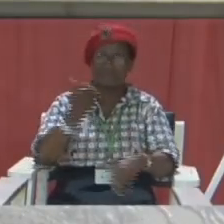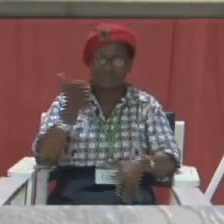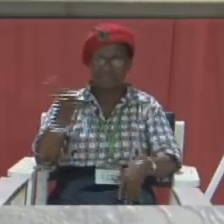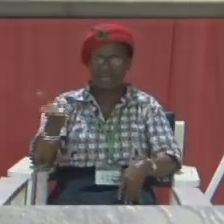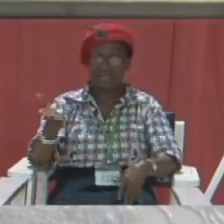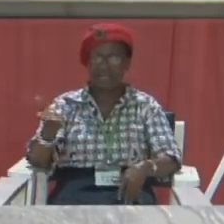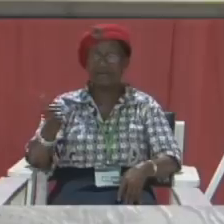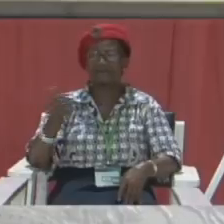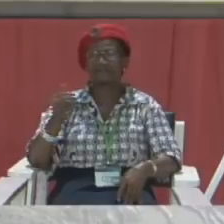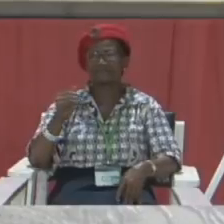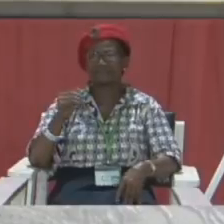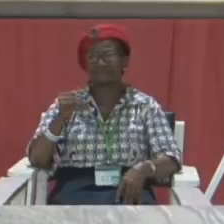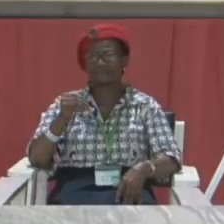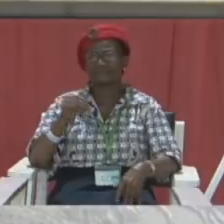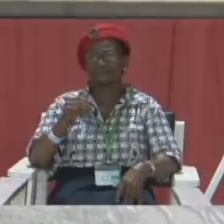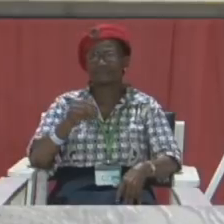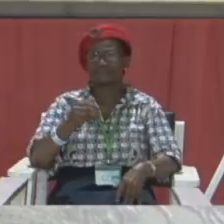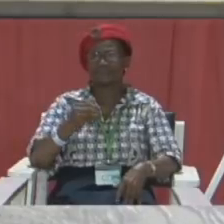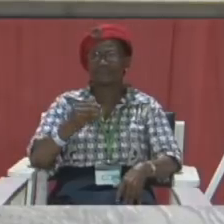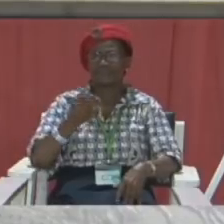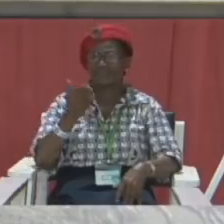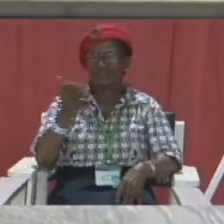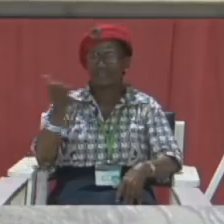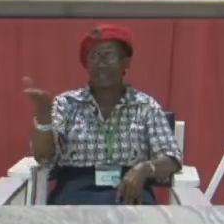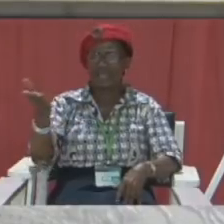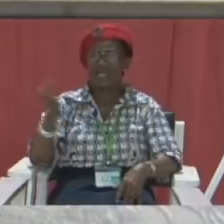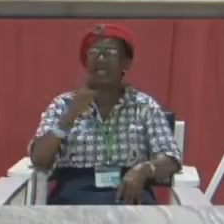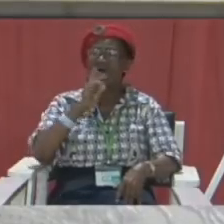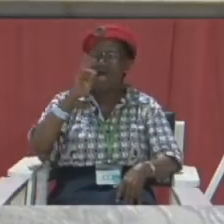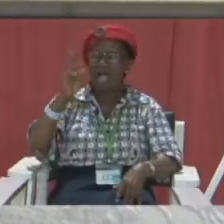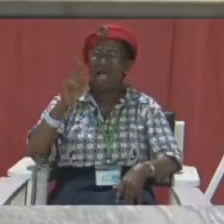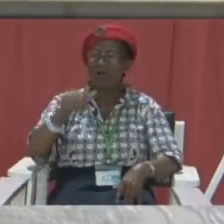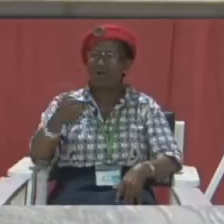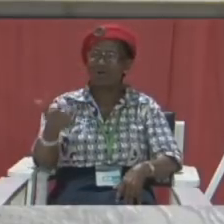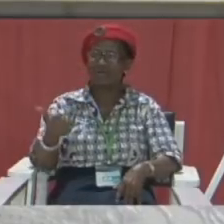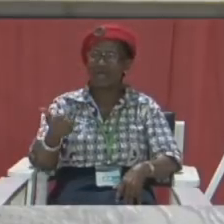There are other things God wants to do. Awon nkan mi nbe